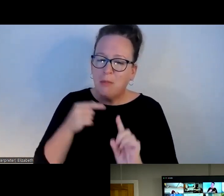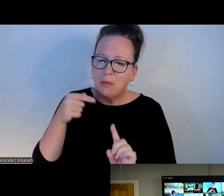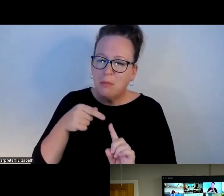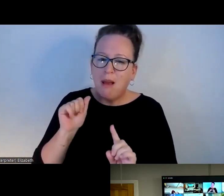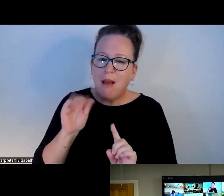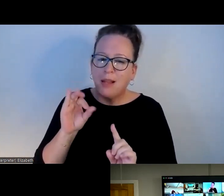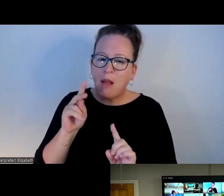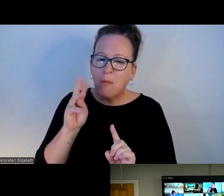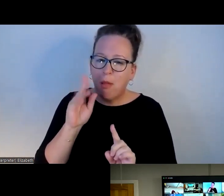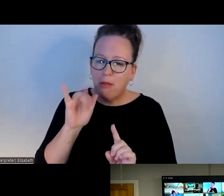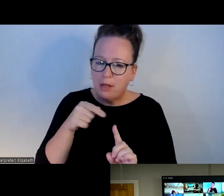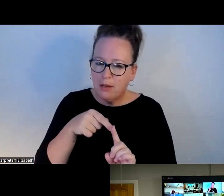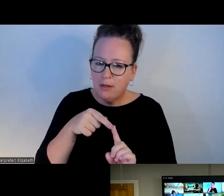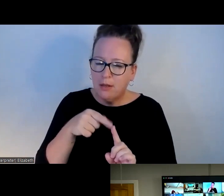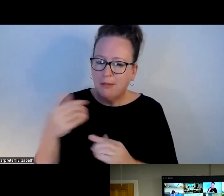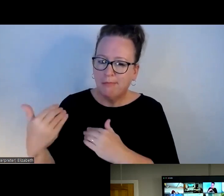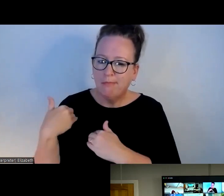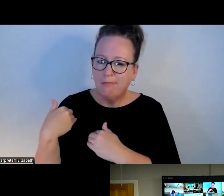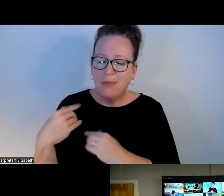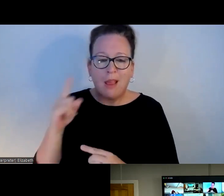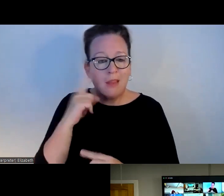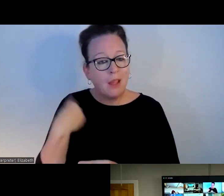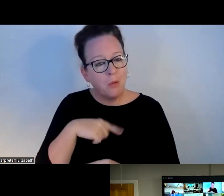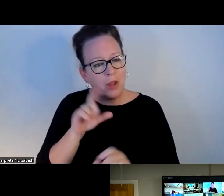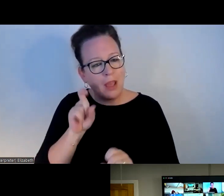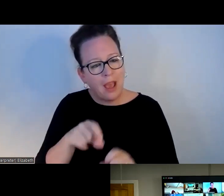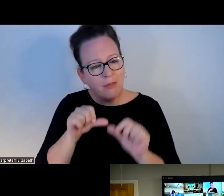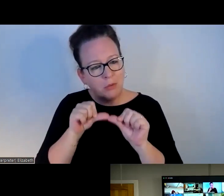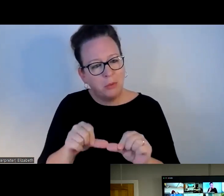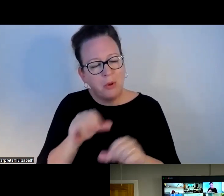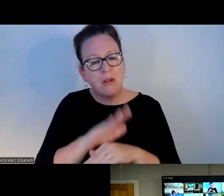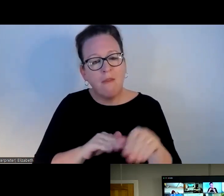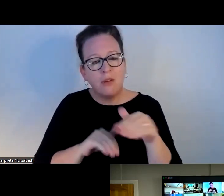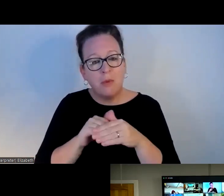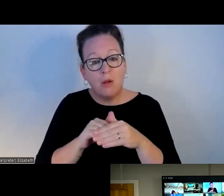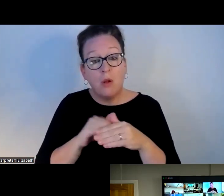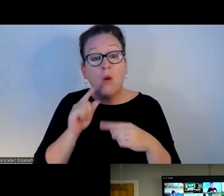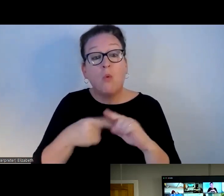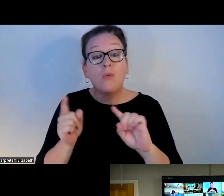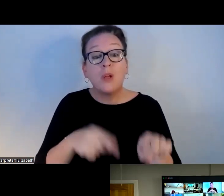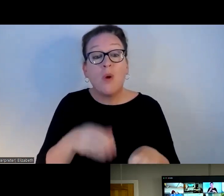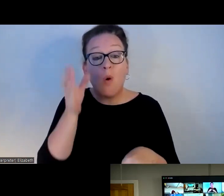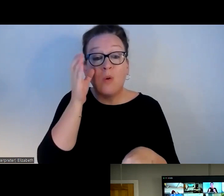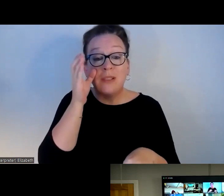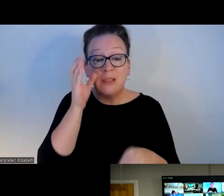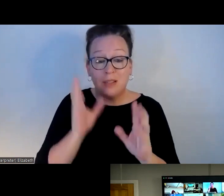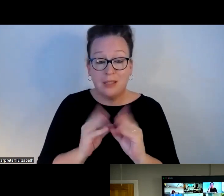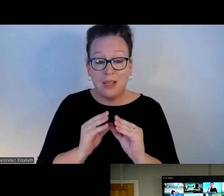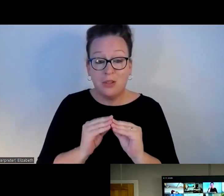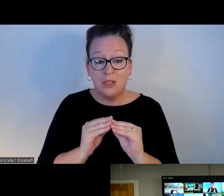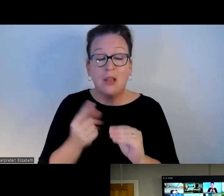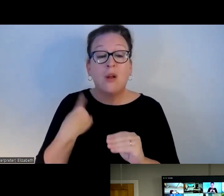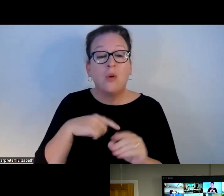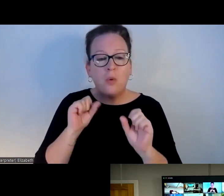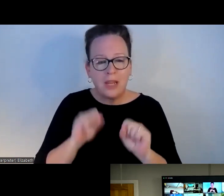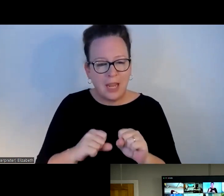that we are comfortable that and through these listening sessions, we're able to make the